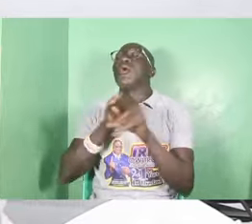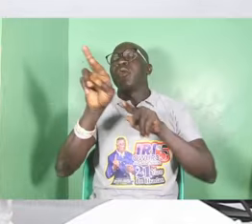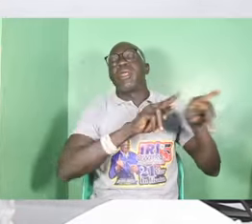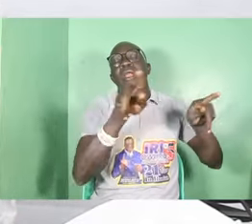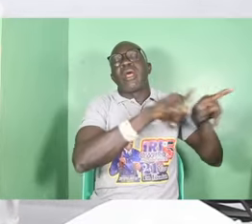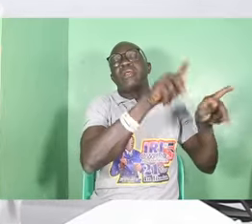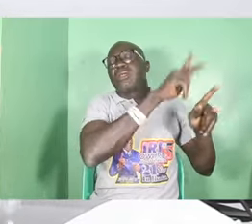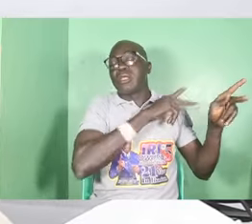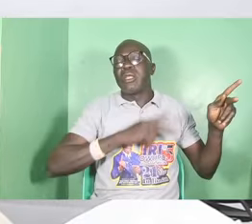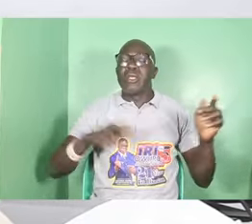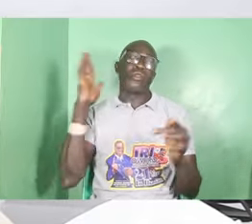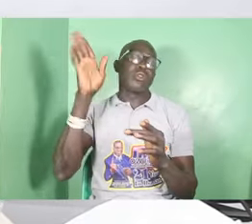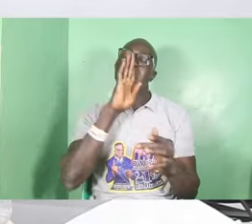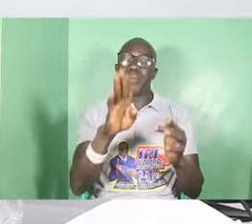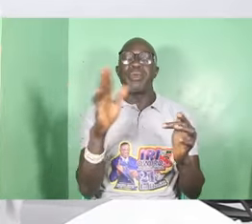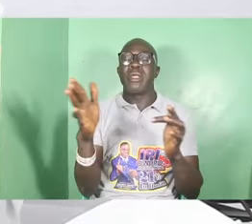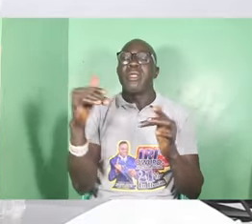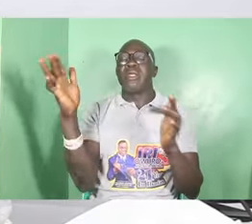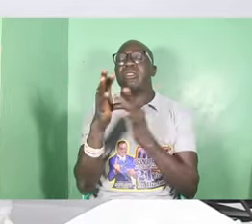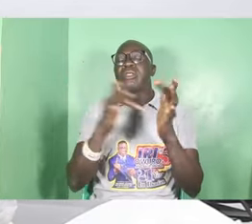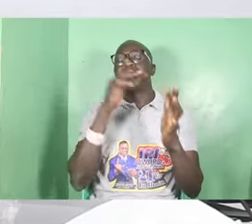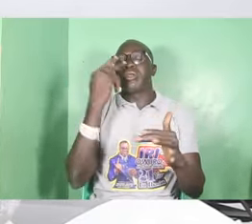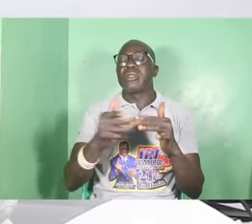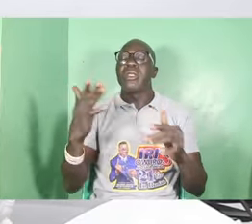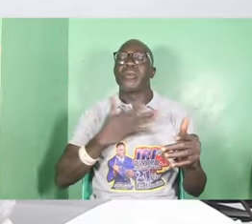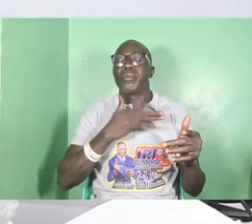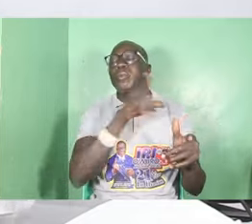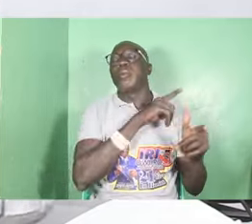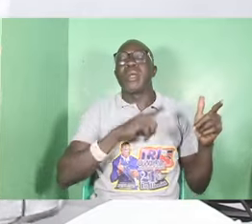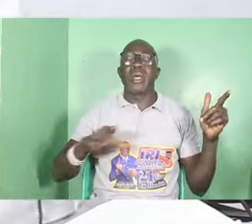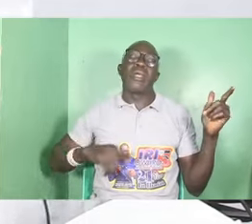bi oba. Amen. Be di yo. Amen. Jesus, Oluwa wa.